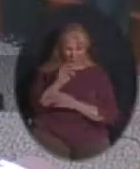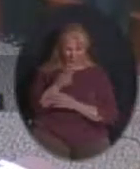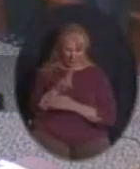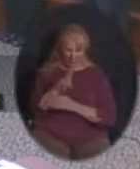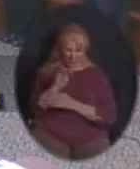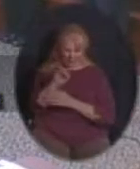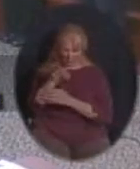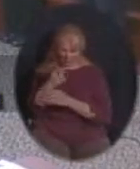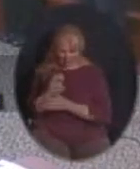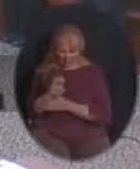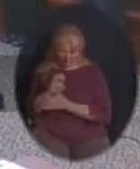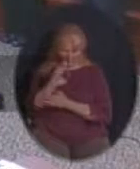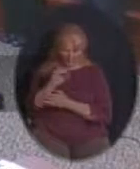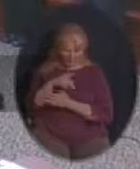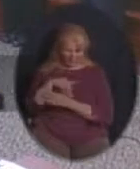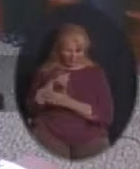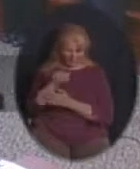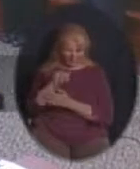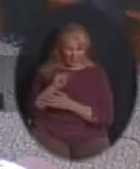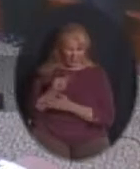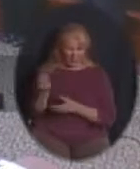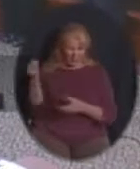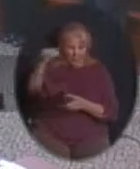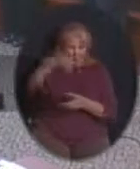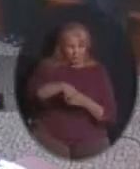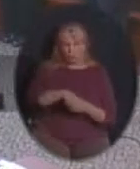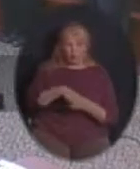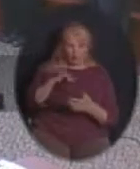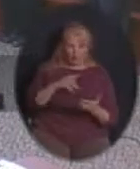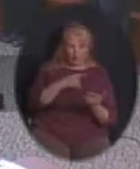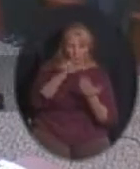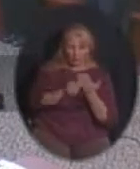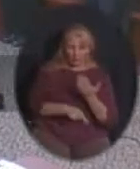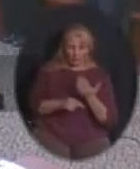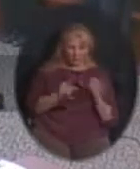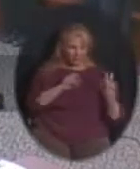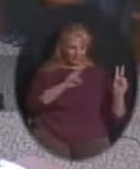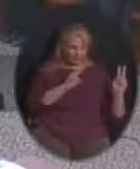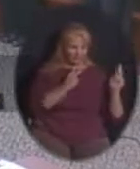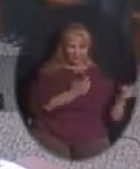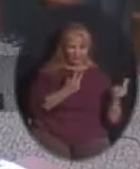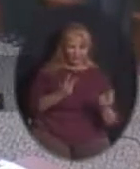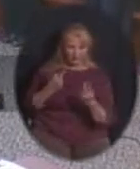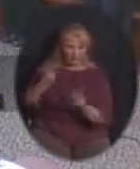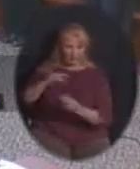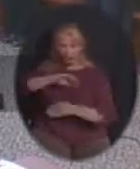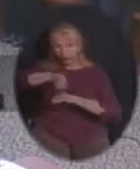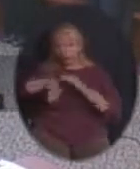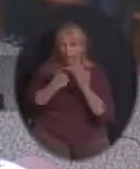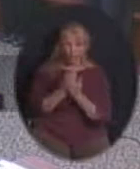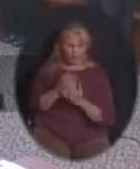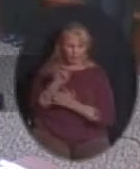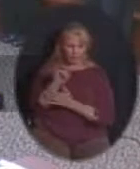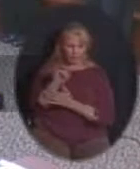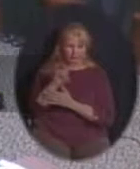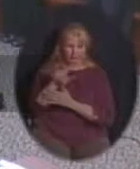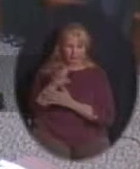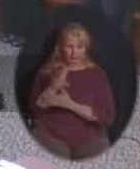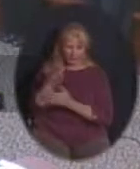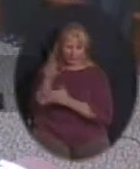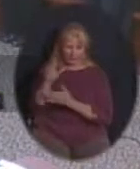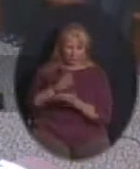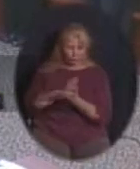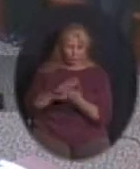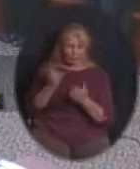And he has visited all of our Title I schools this year and read to first graders there. He talks to them about the importance of